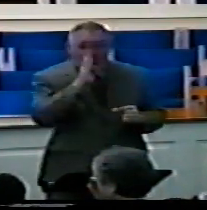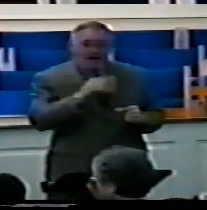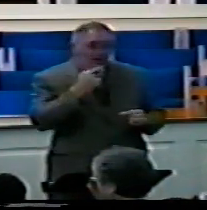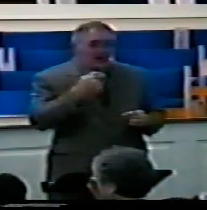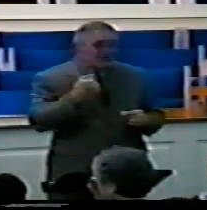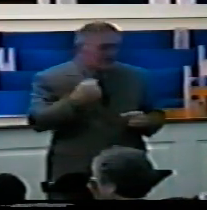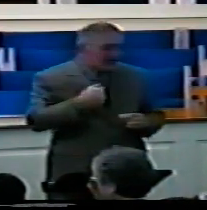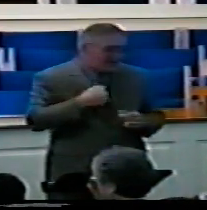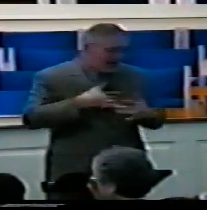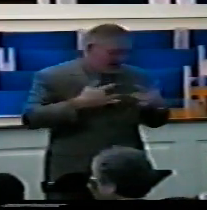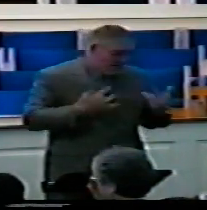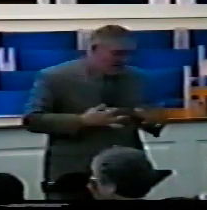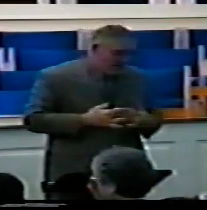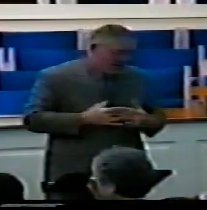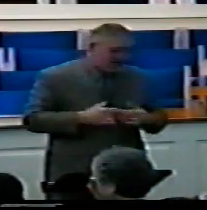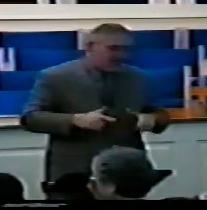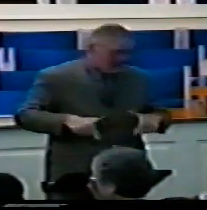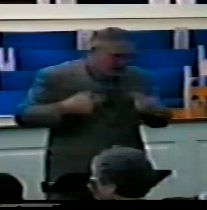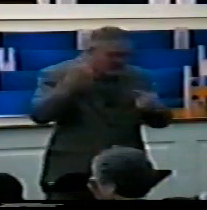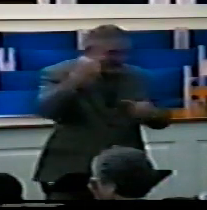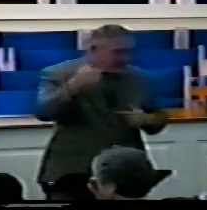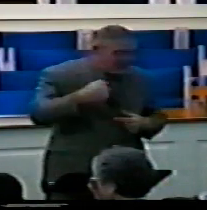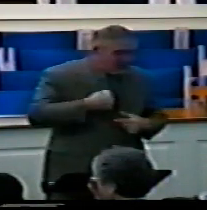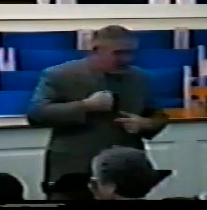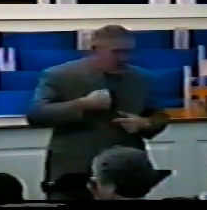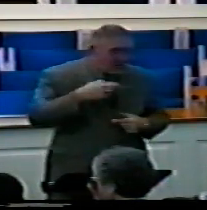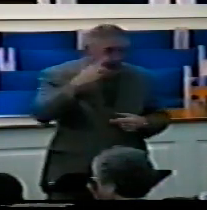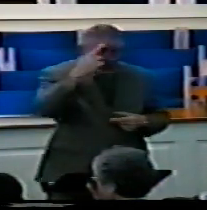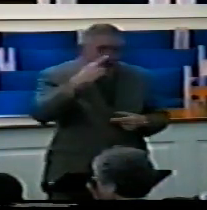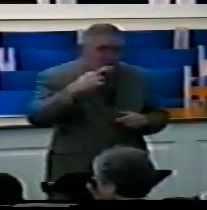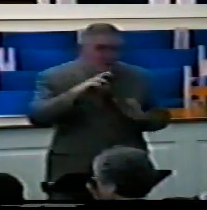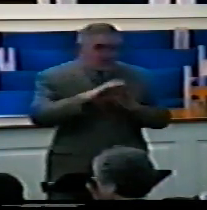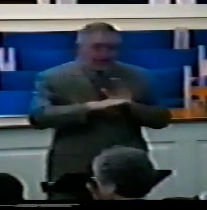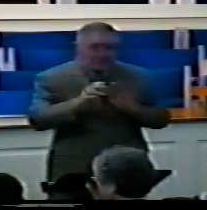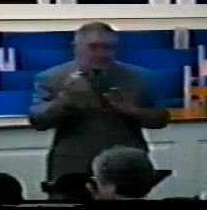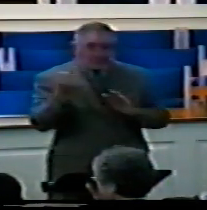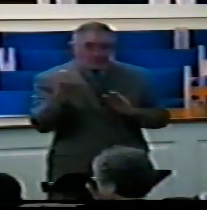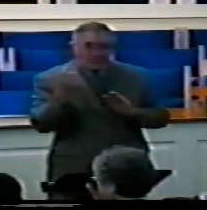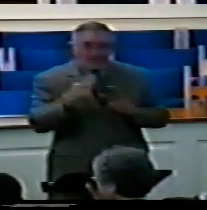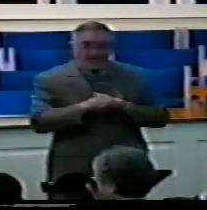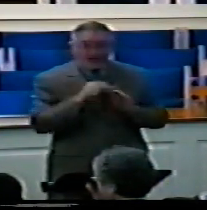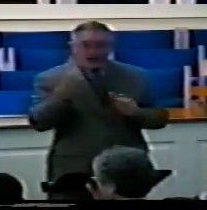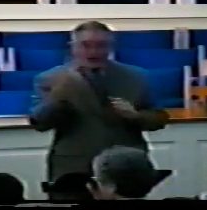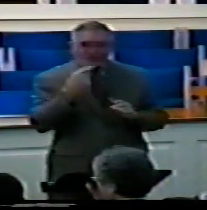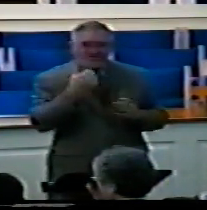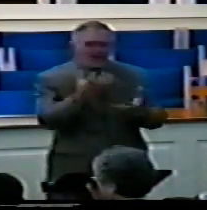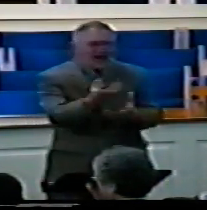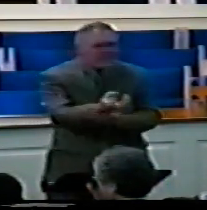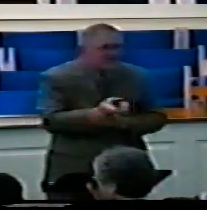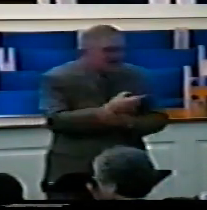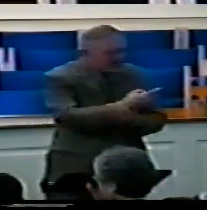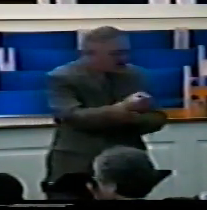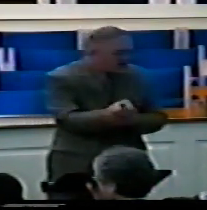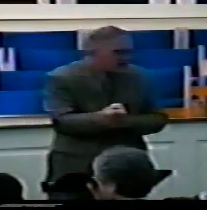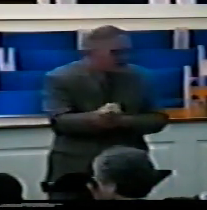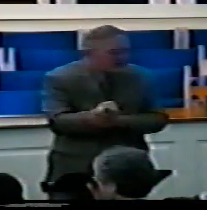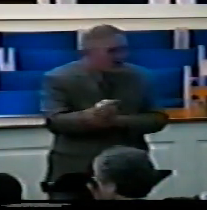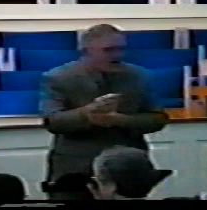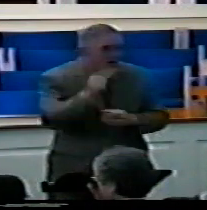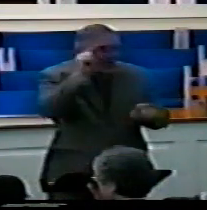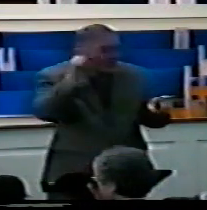Live for me. What's Romans 12, 1 say? Paul said, I beseech you. That's beg,